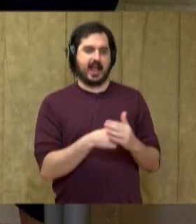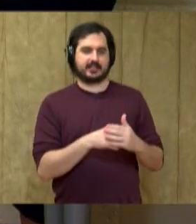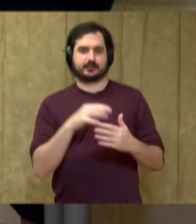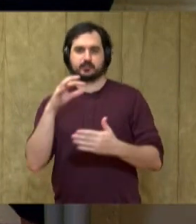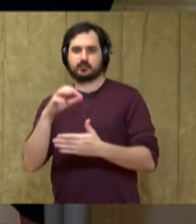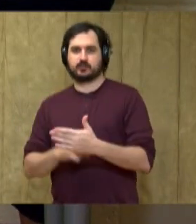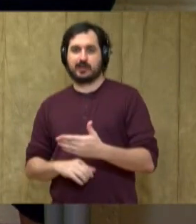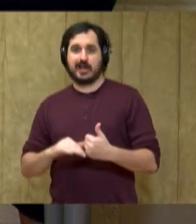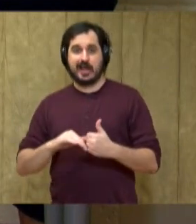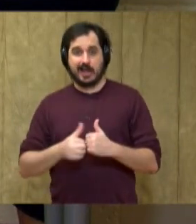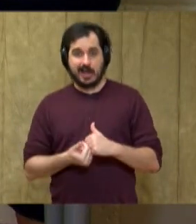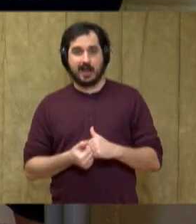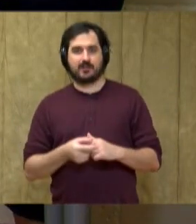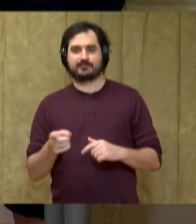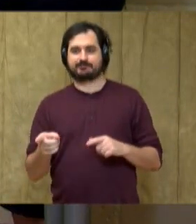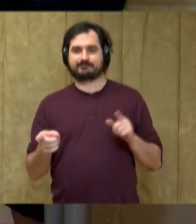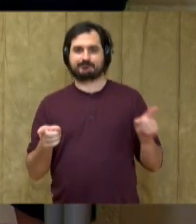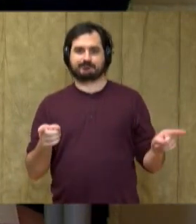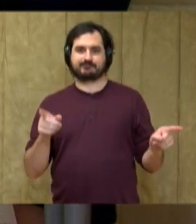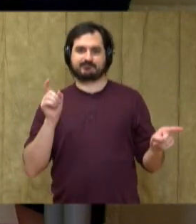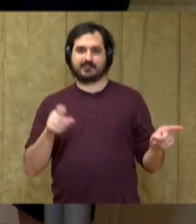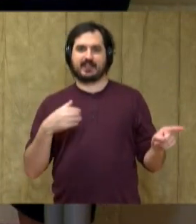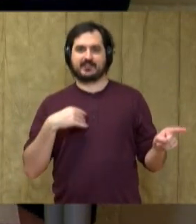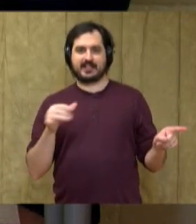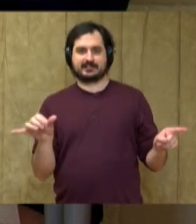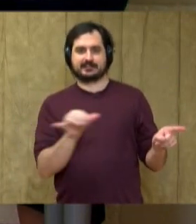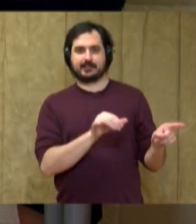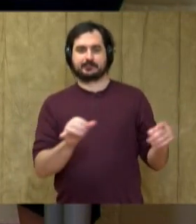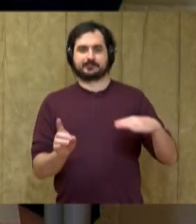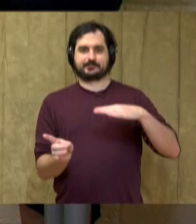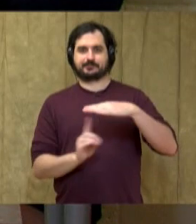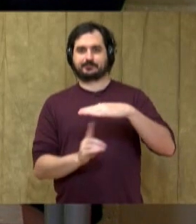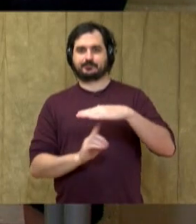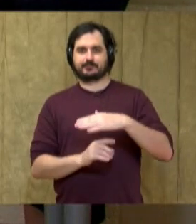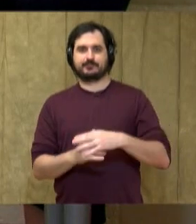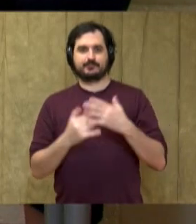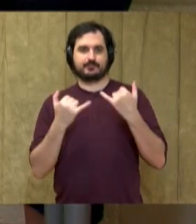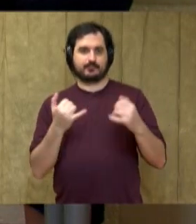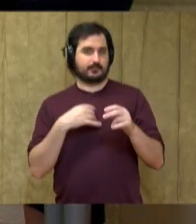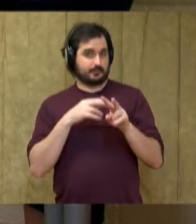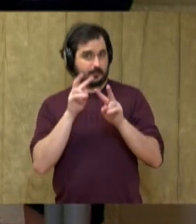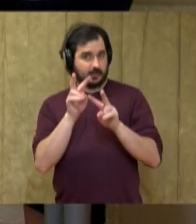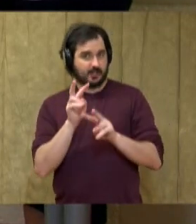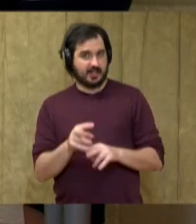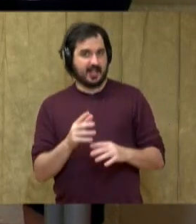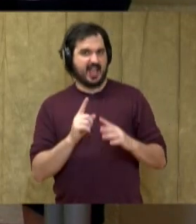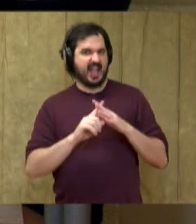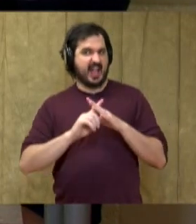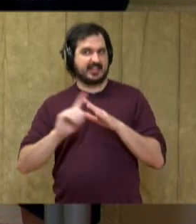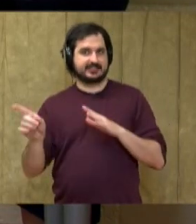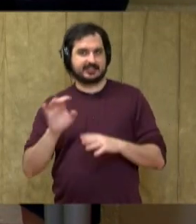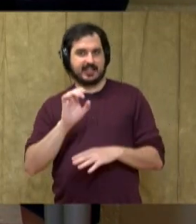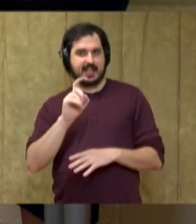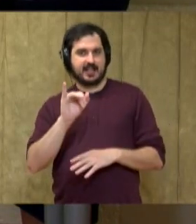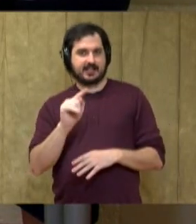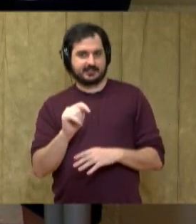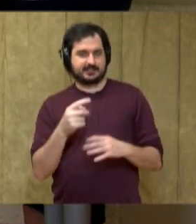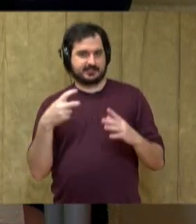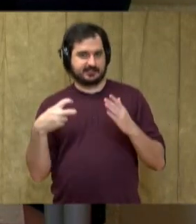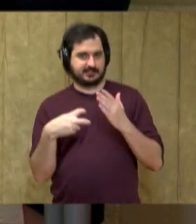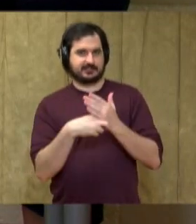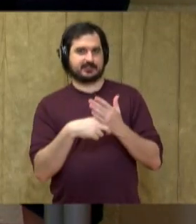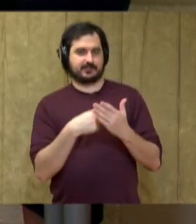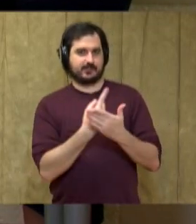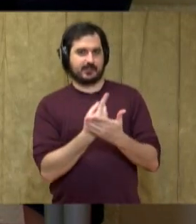at our exit ticket from last Thursday. Every single week I'm going to check your exit tickets. So last Thursday the